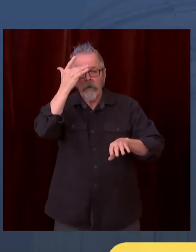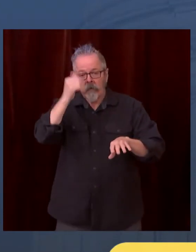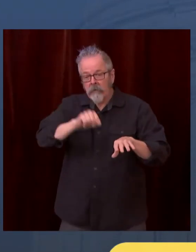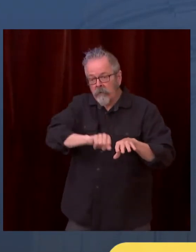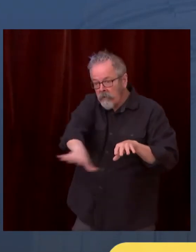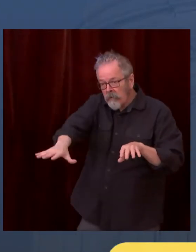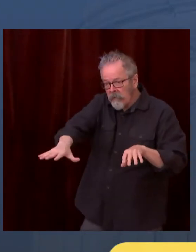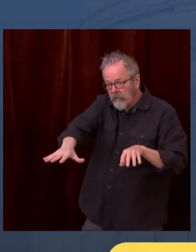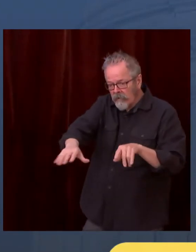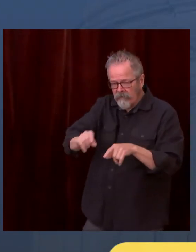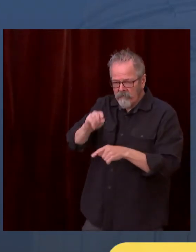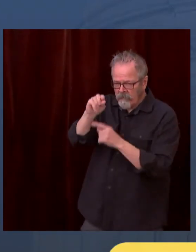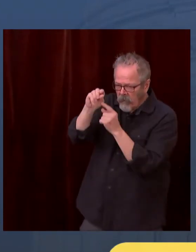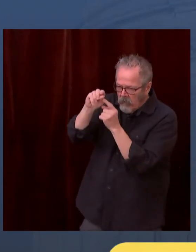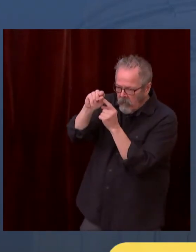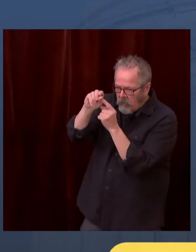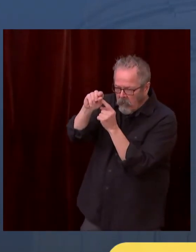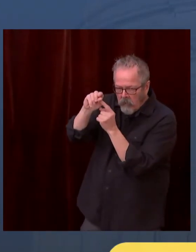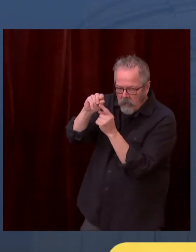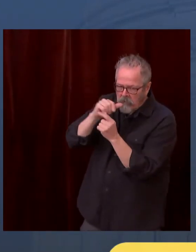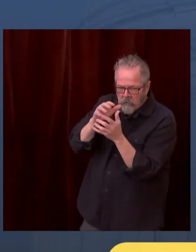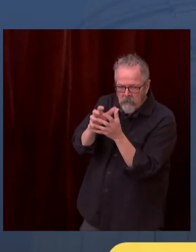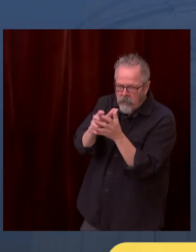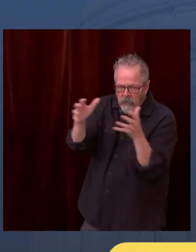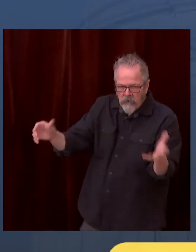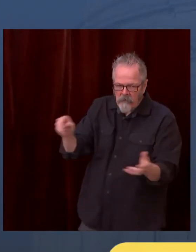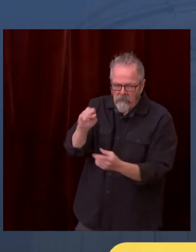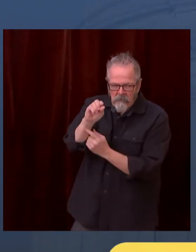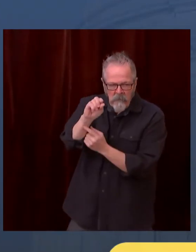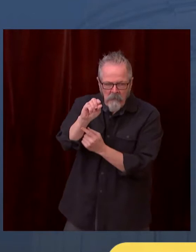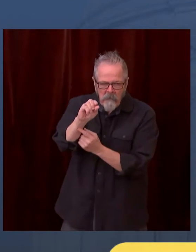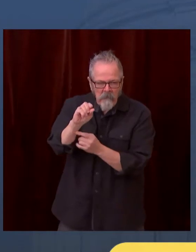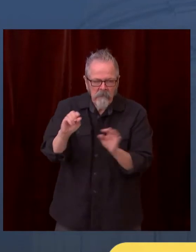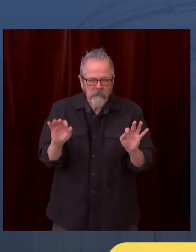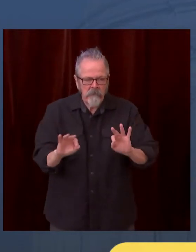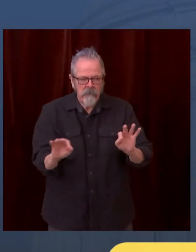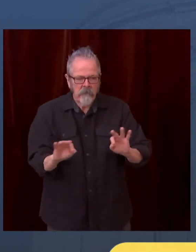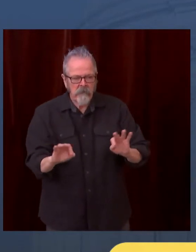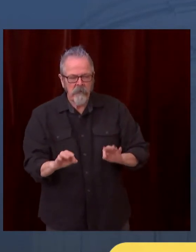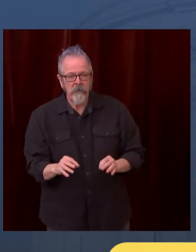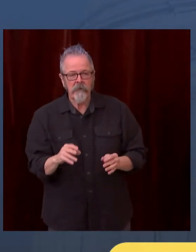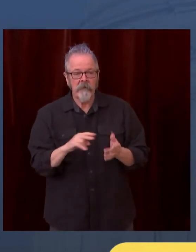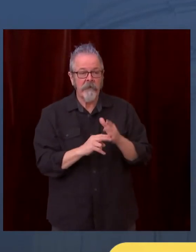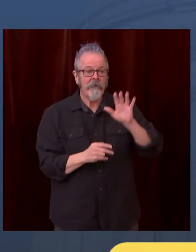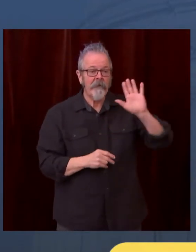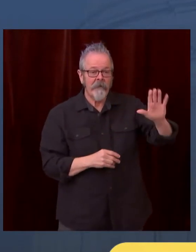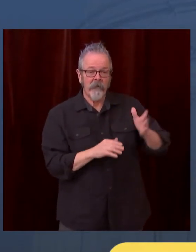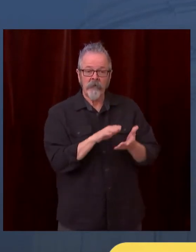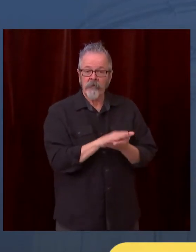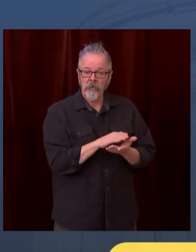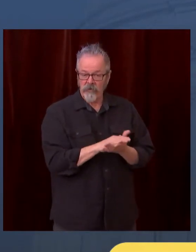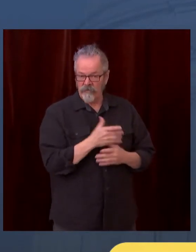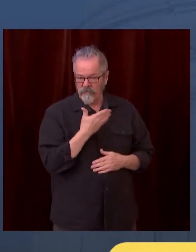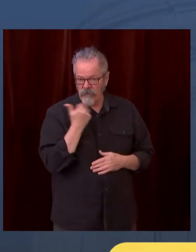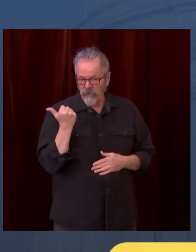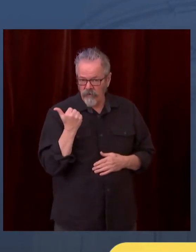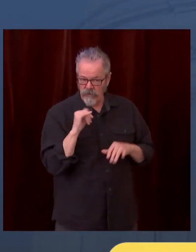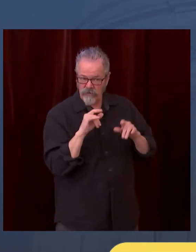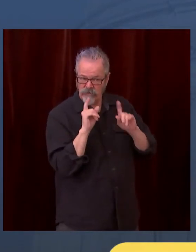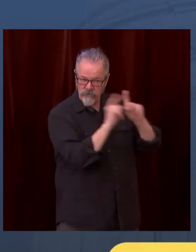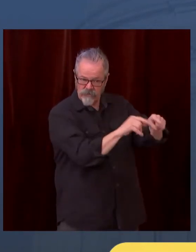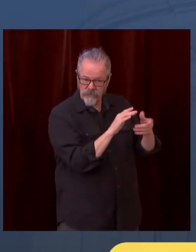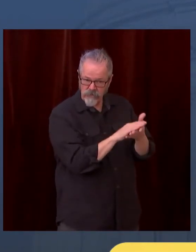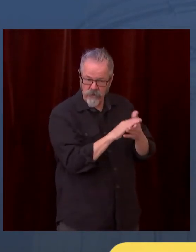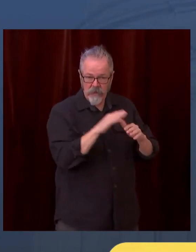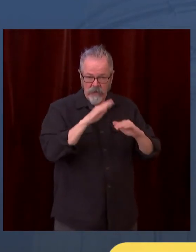for parents who are interested in this, for educators who are interested in this question, I encourage them to look around at other